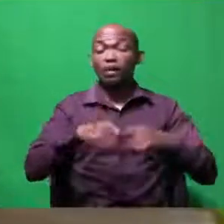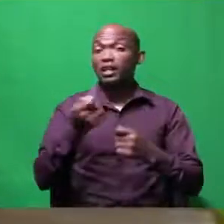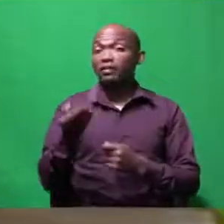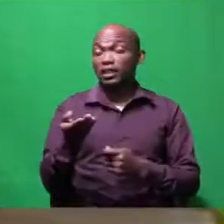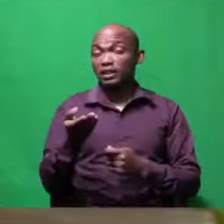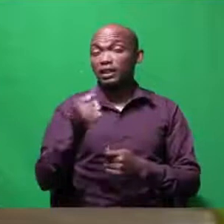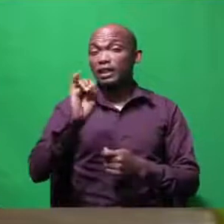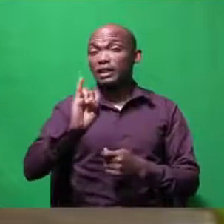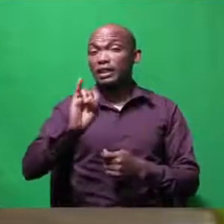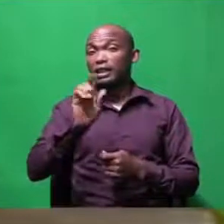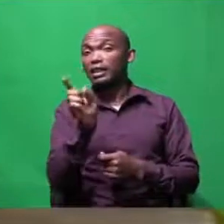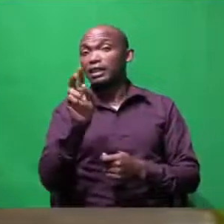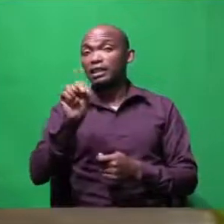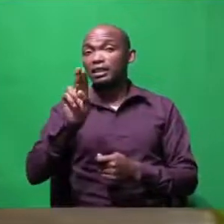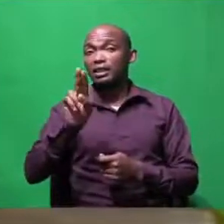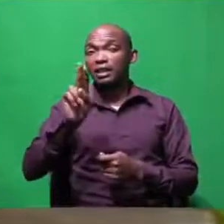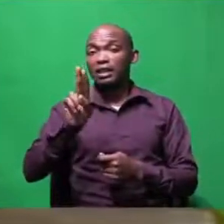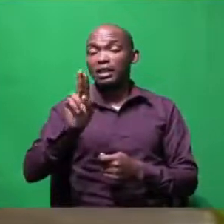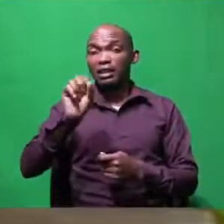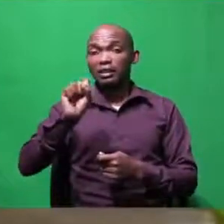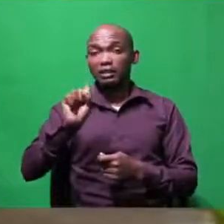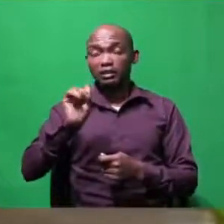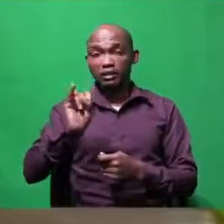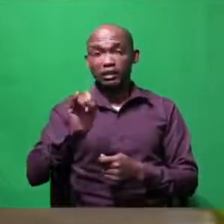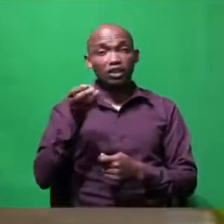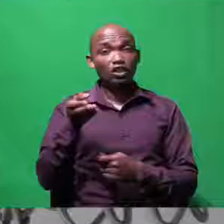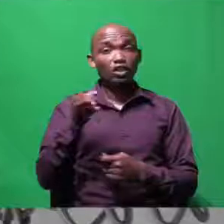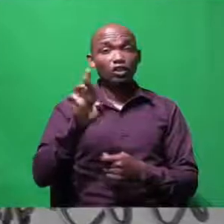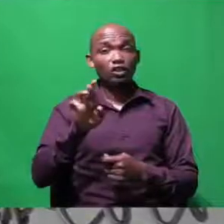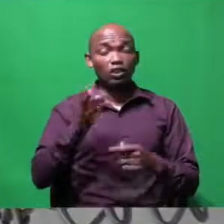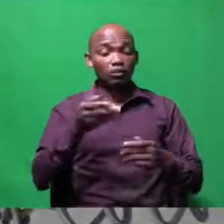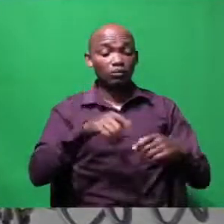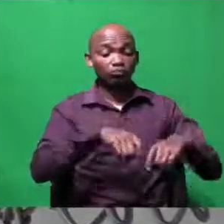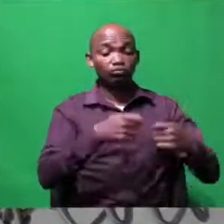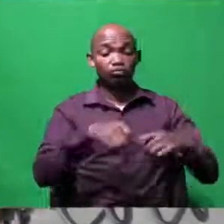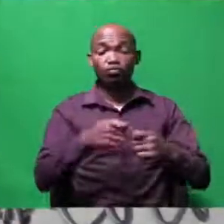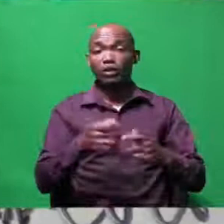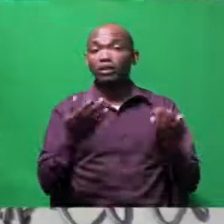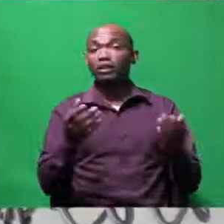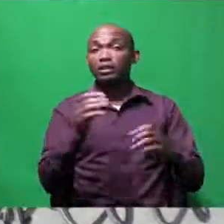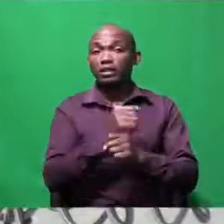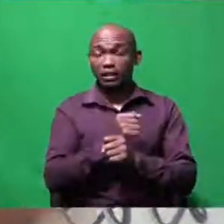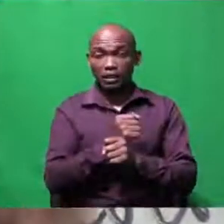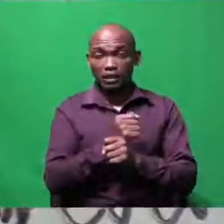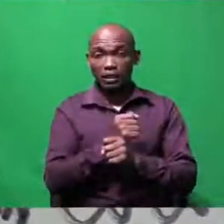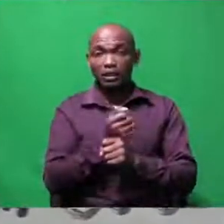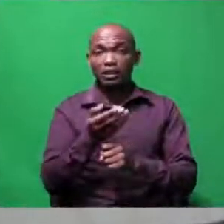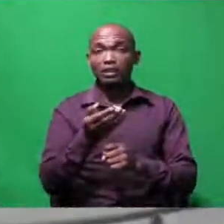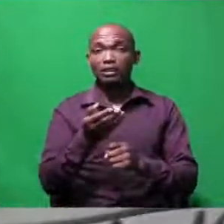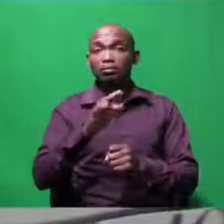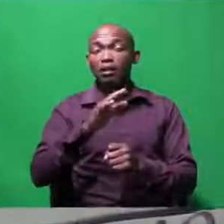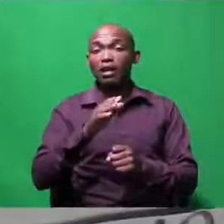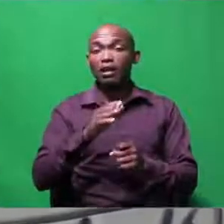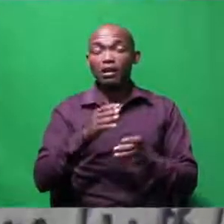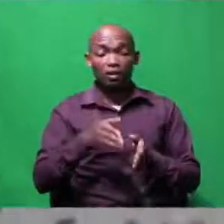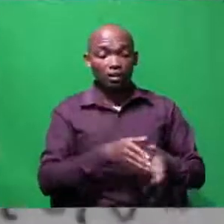small pieces, and if coming wind or water, this material can be carried by river and deposited on the ocean. So